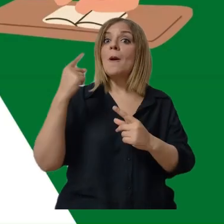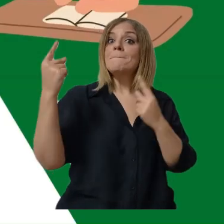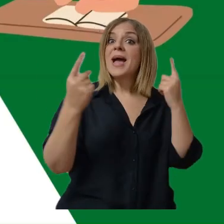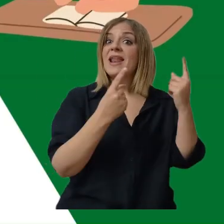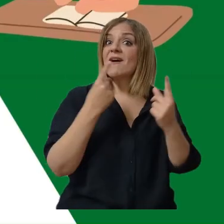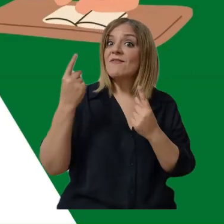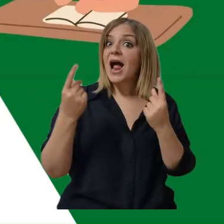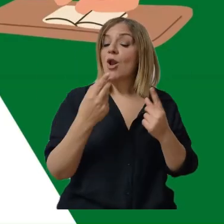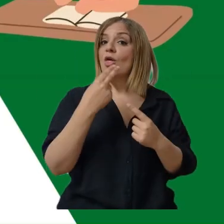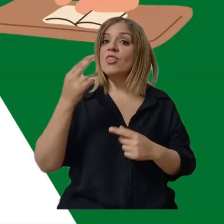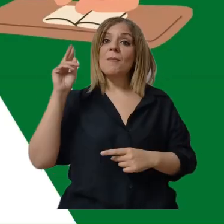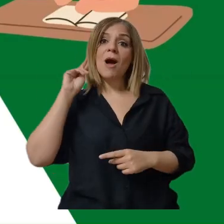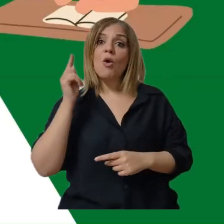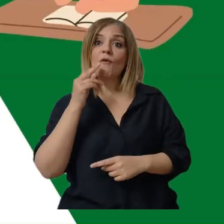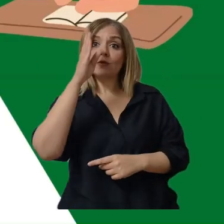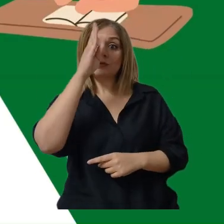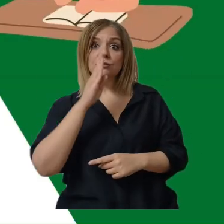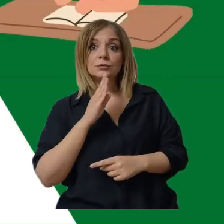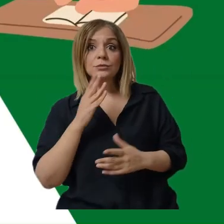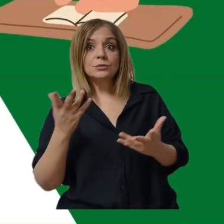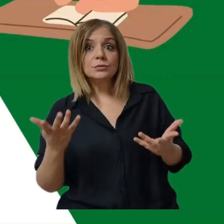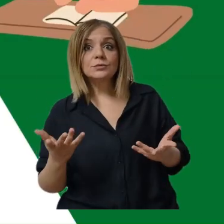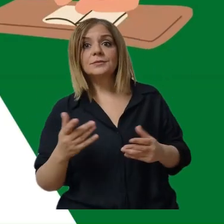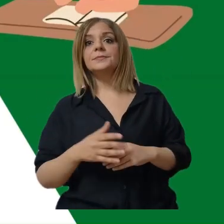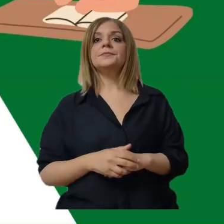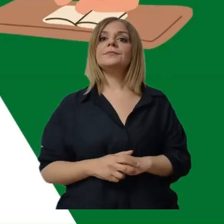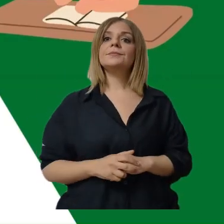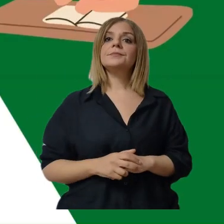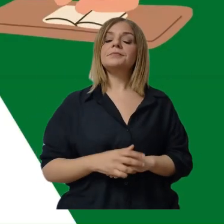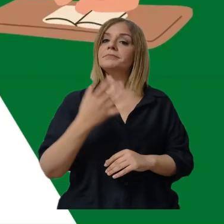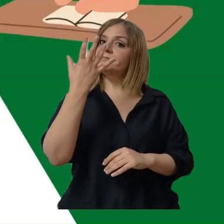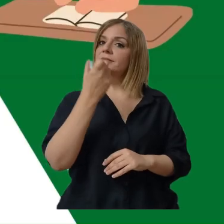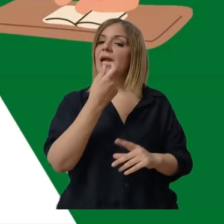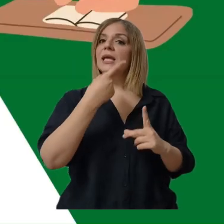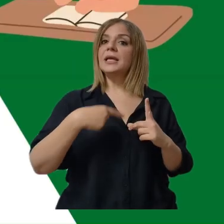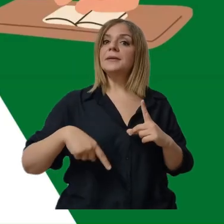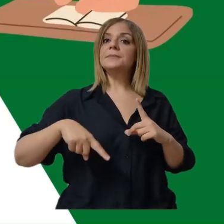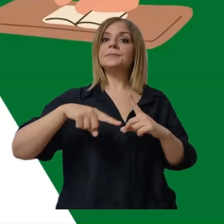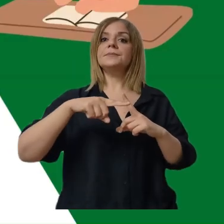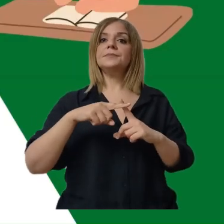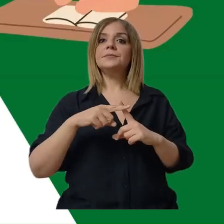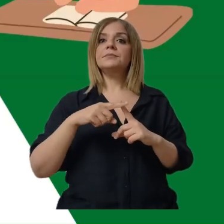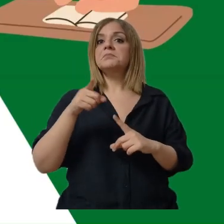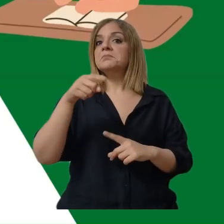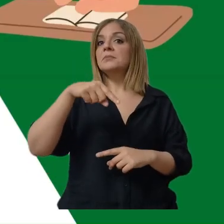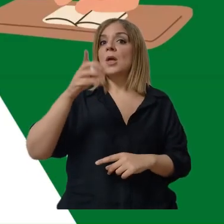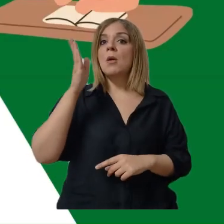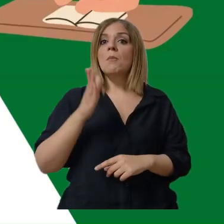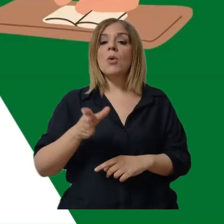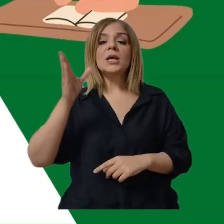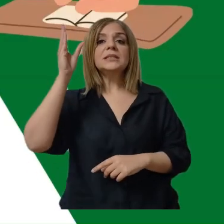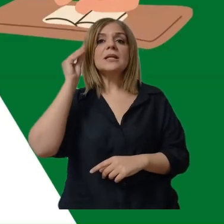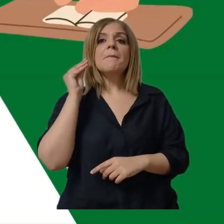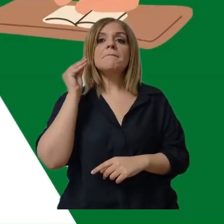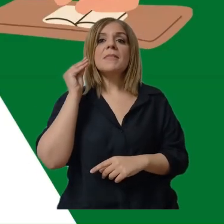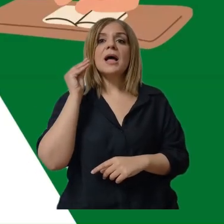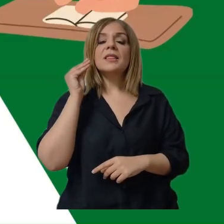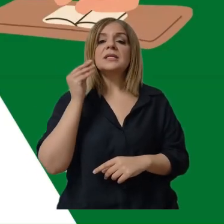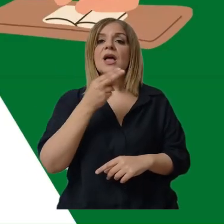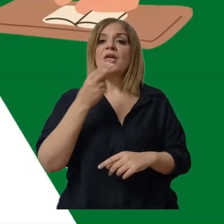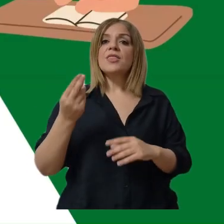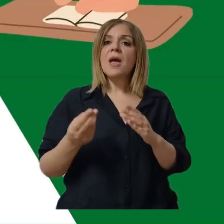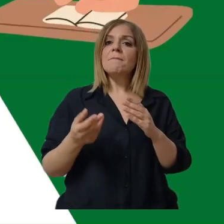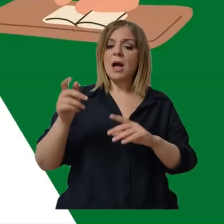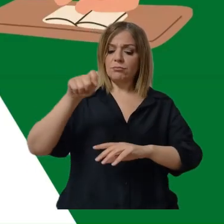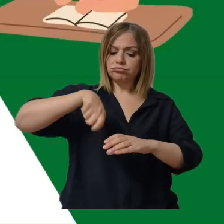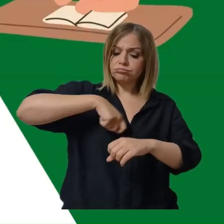for deaf and hard of hearing learners, and also you can learn